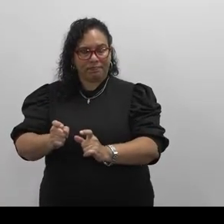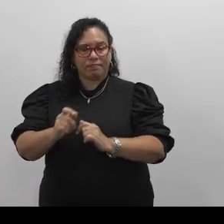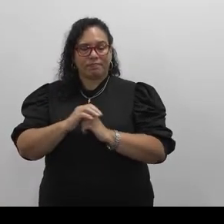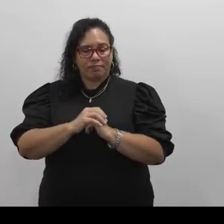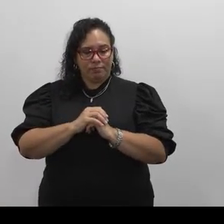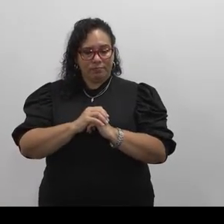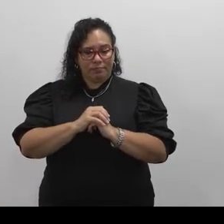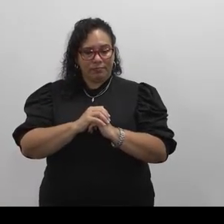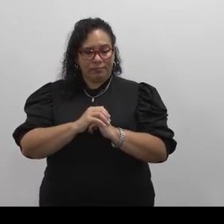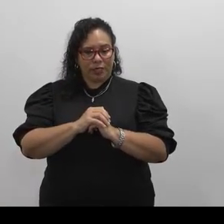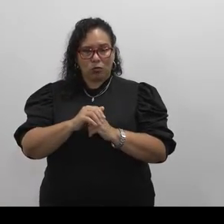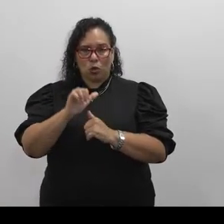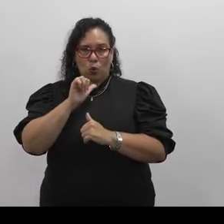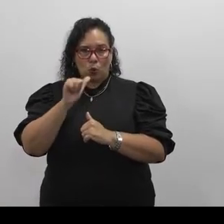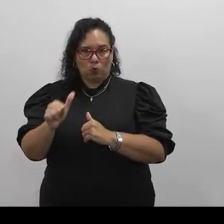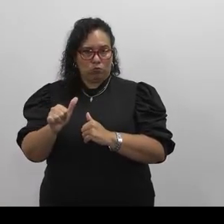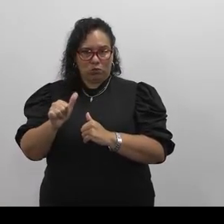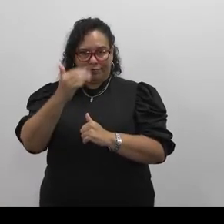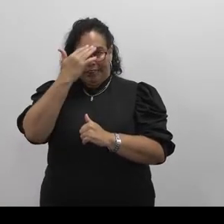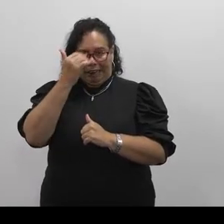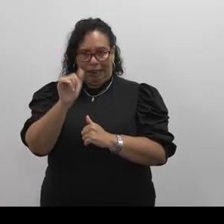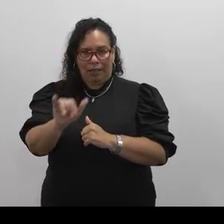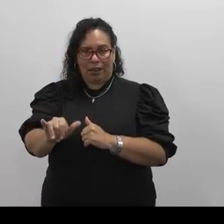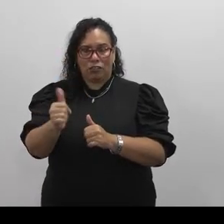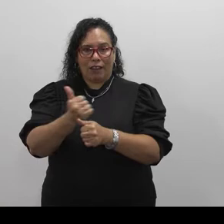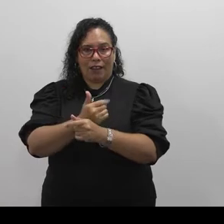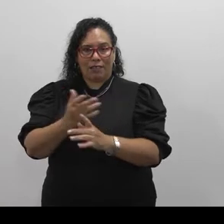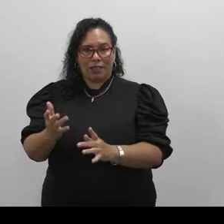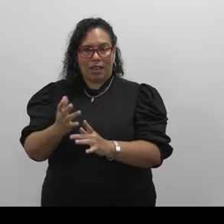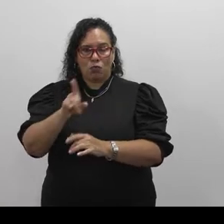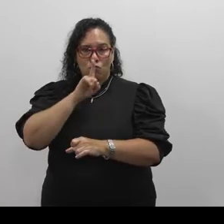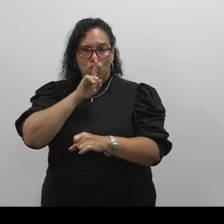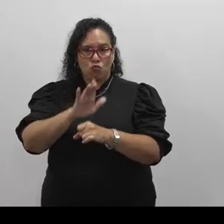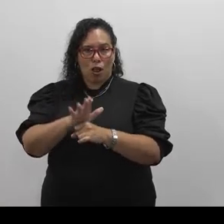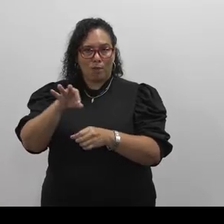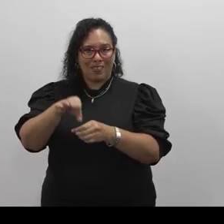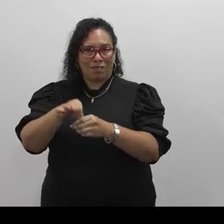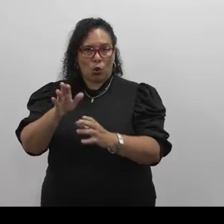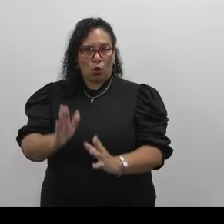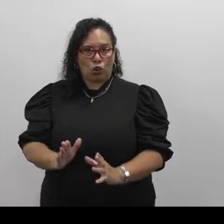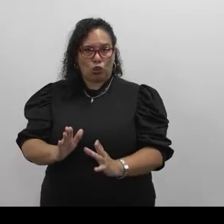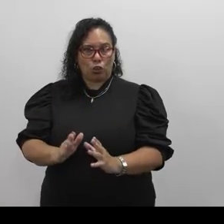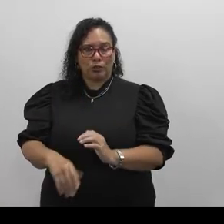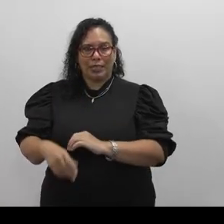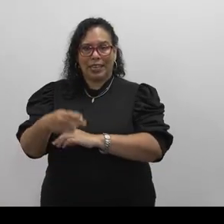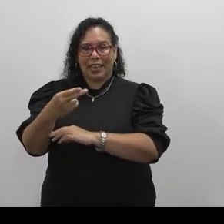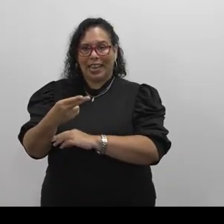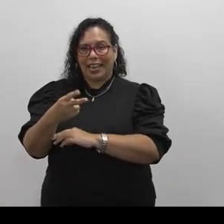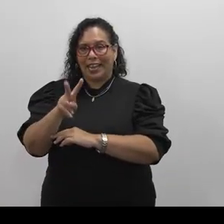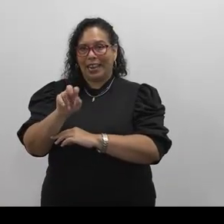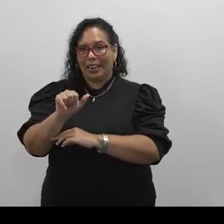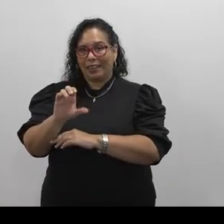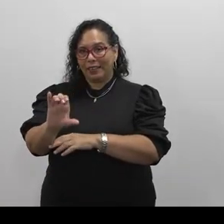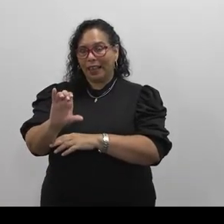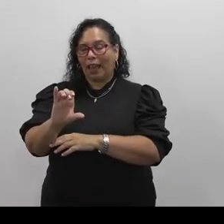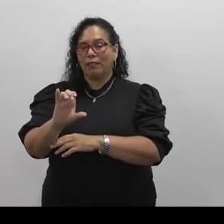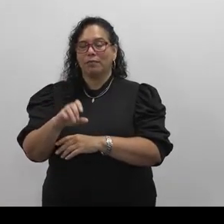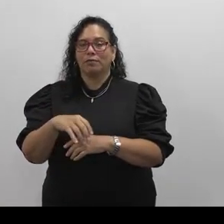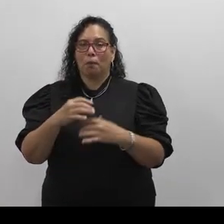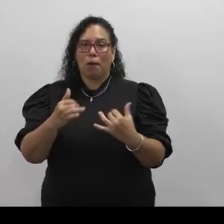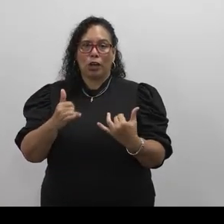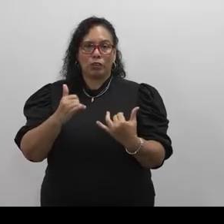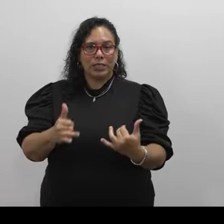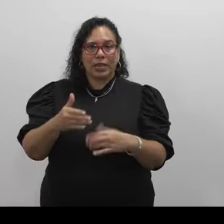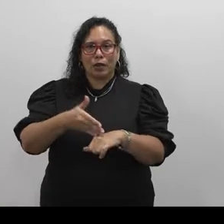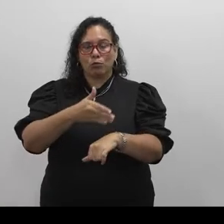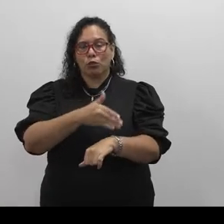projects, and we're not losing sight of that. So everything we've promised voters we're gonna do in terms of those HVAC modernization improvements, you know, the adding of a